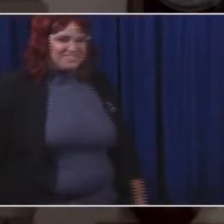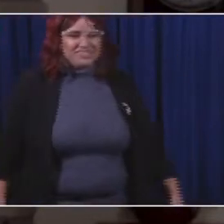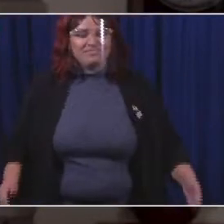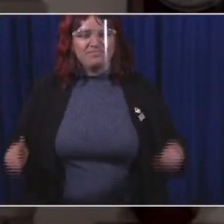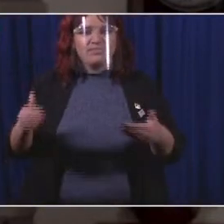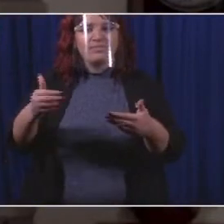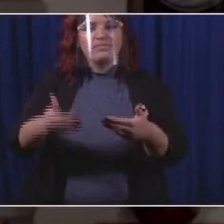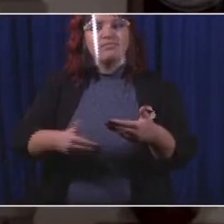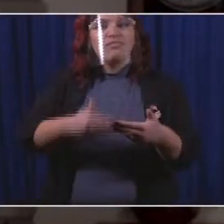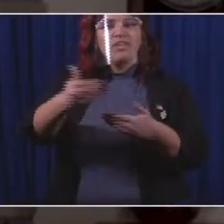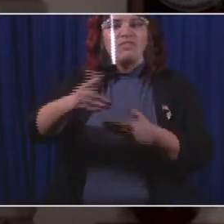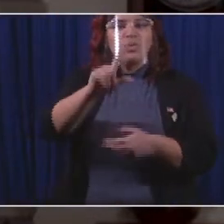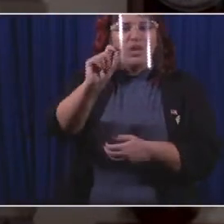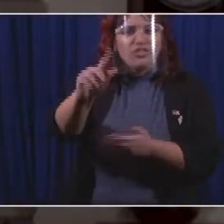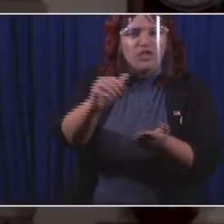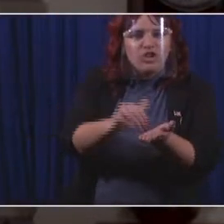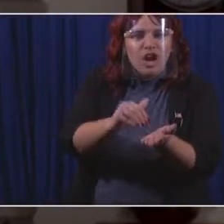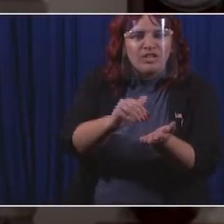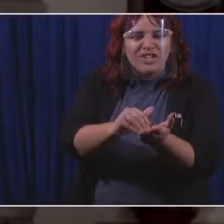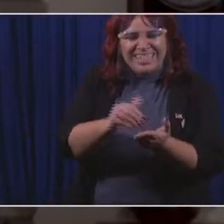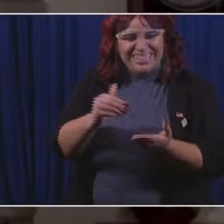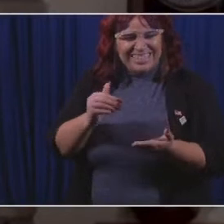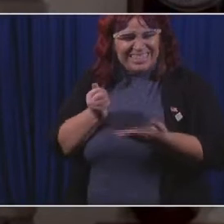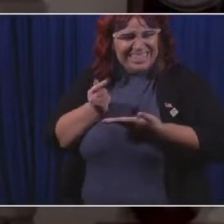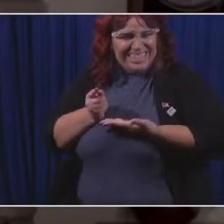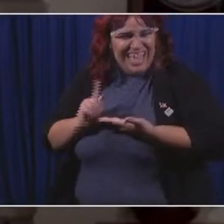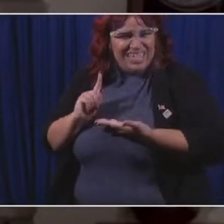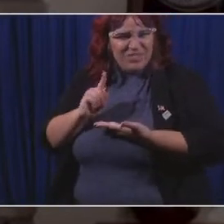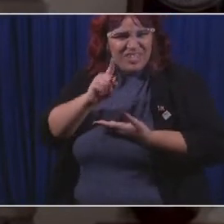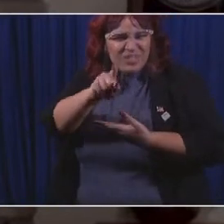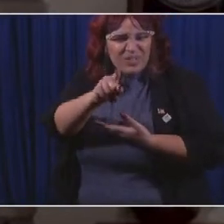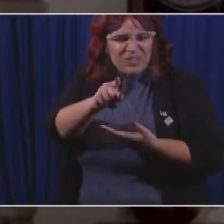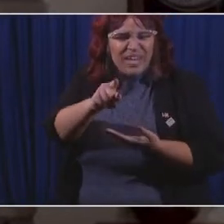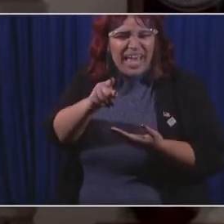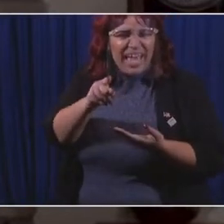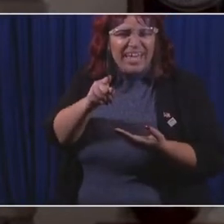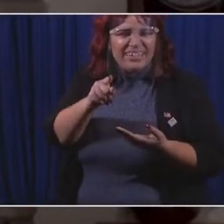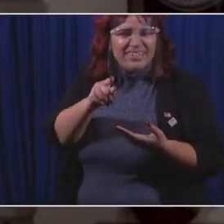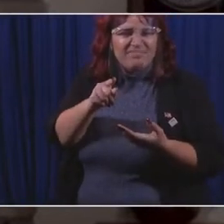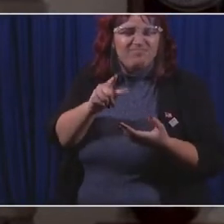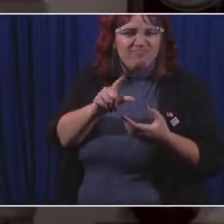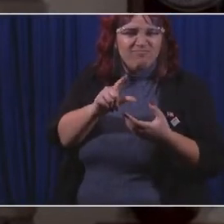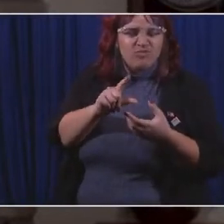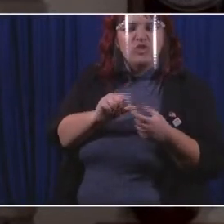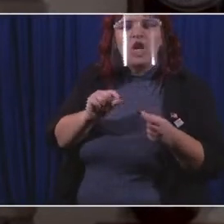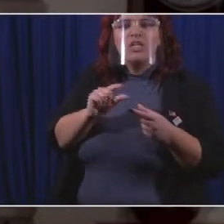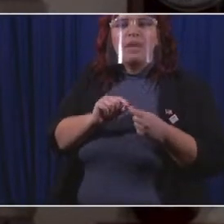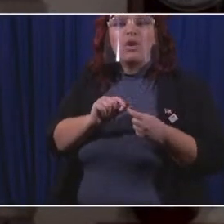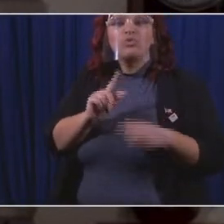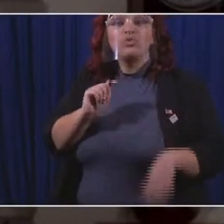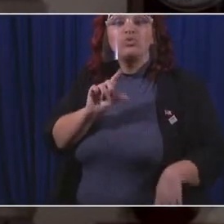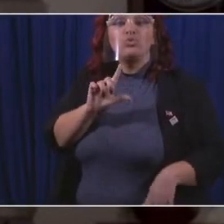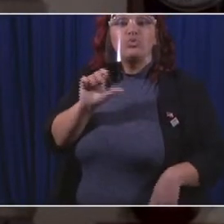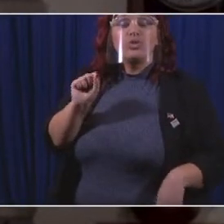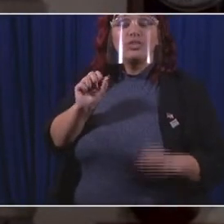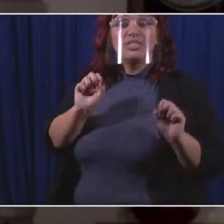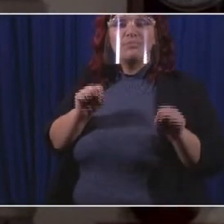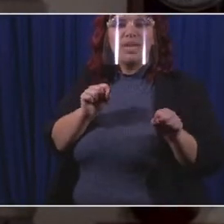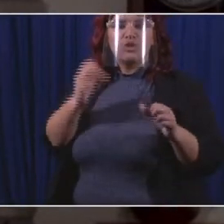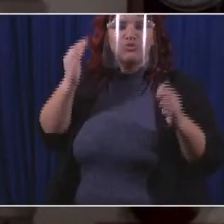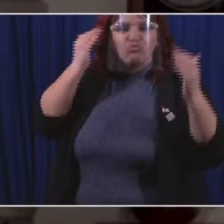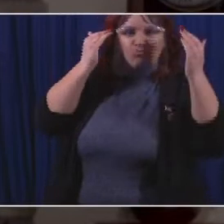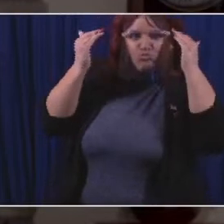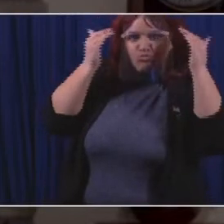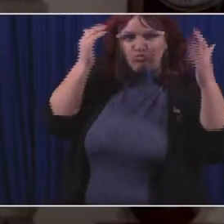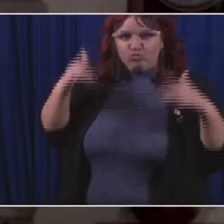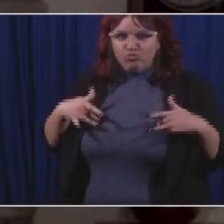Vanderhoff. I believe it was last week, Doctor, that you talked about the surveillance tools that would be used to determine the efficacy